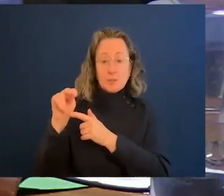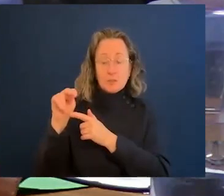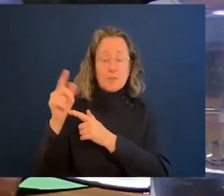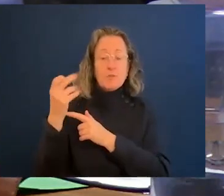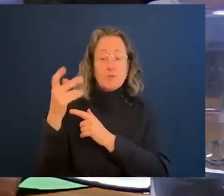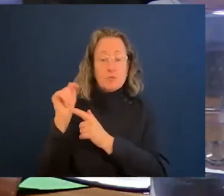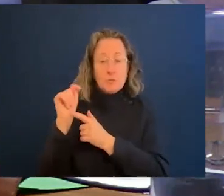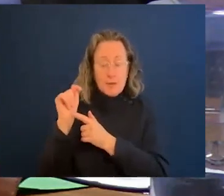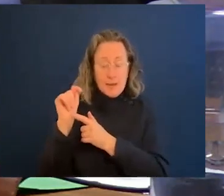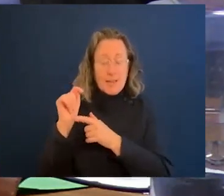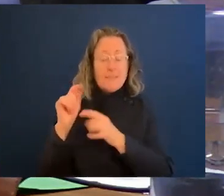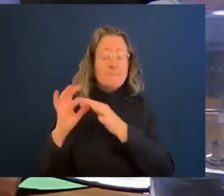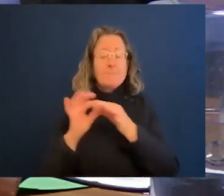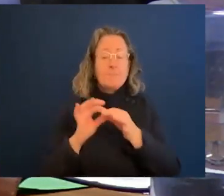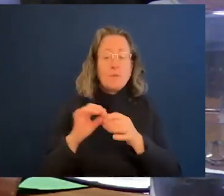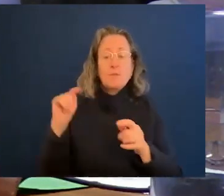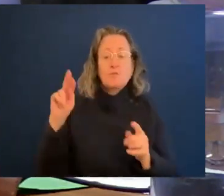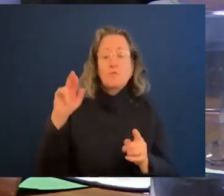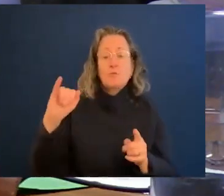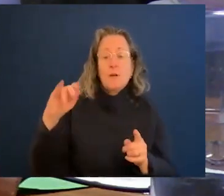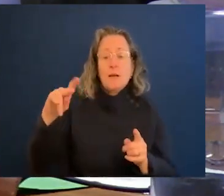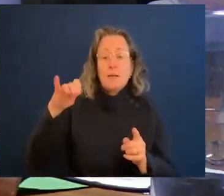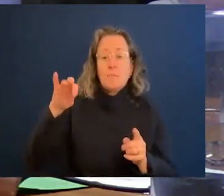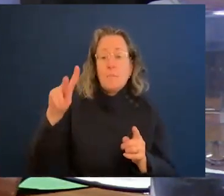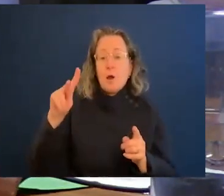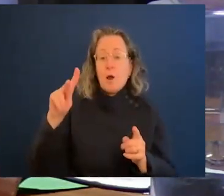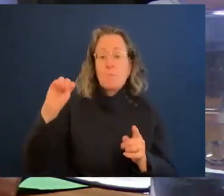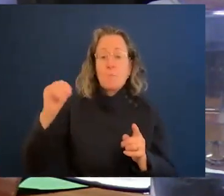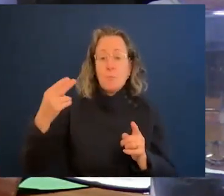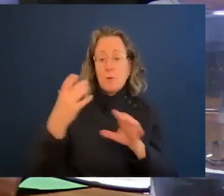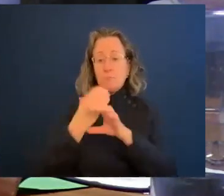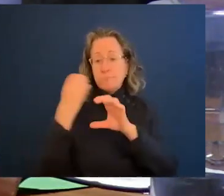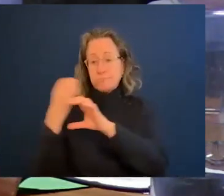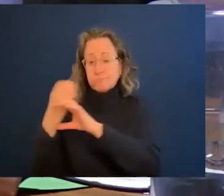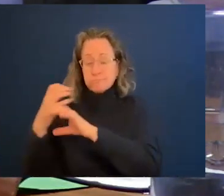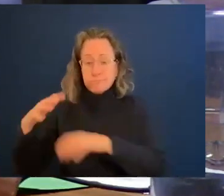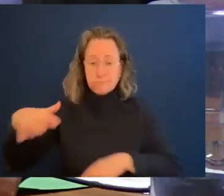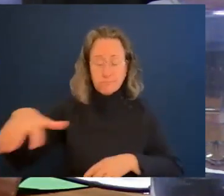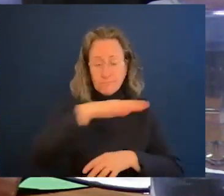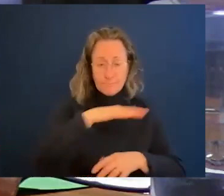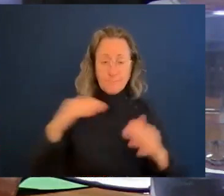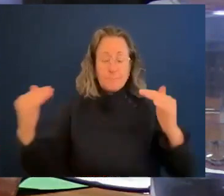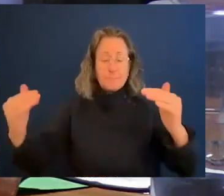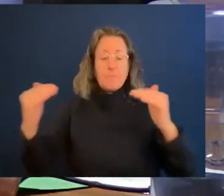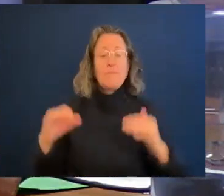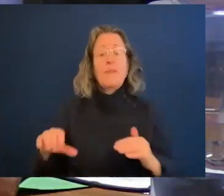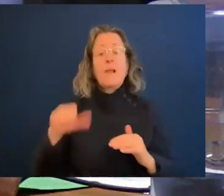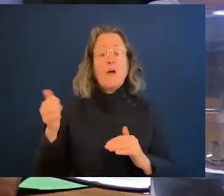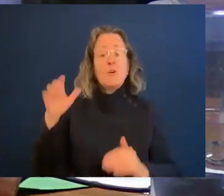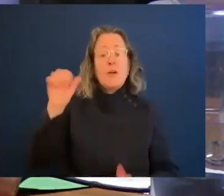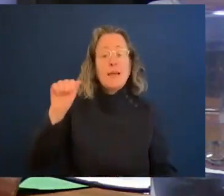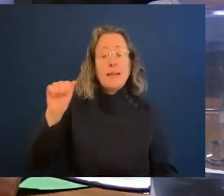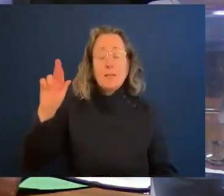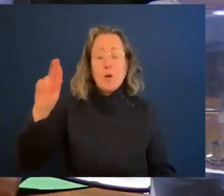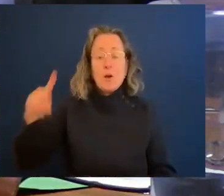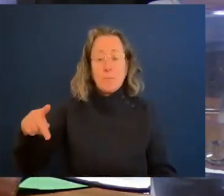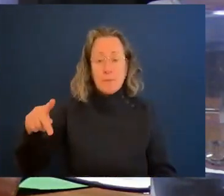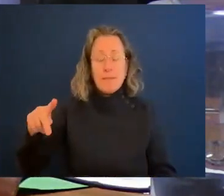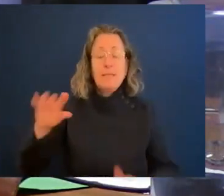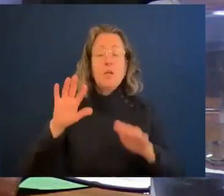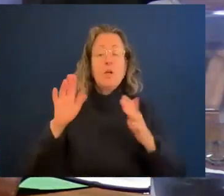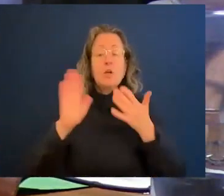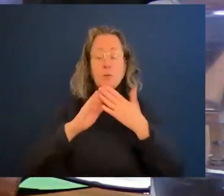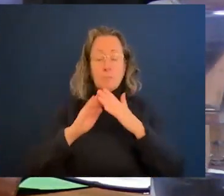sites and a request to apply for a six thousand two hundred dollar AARP Community challenged